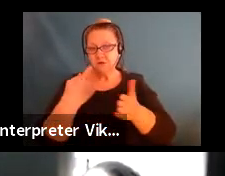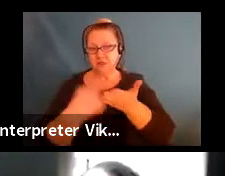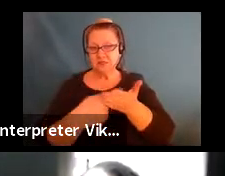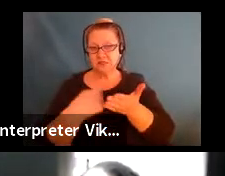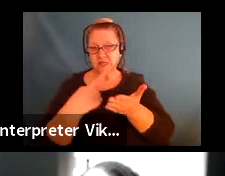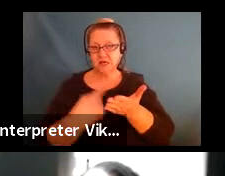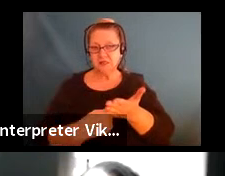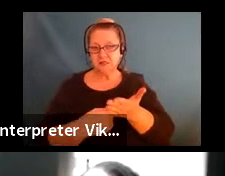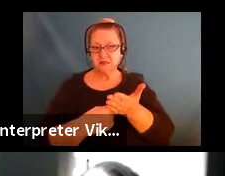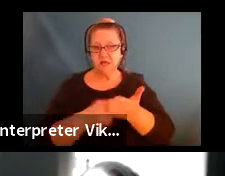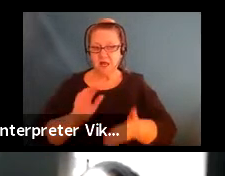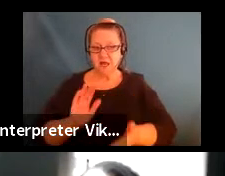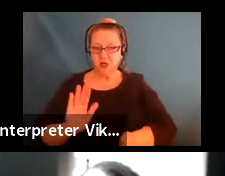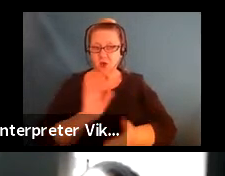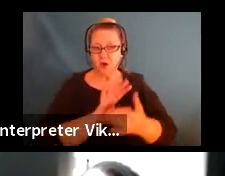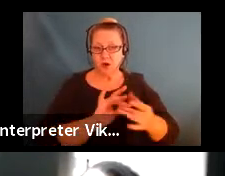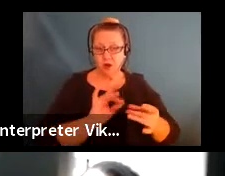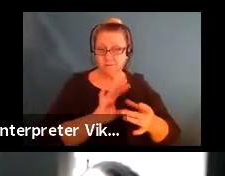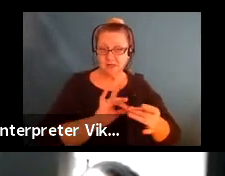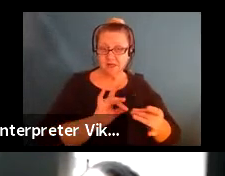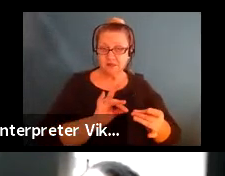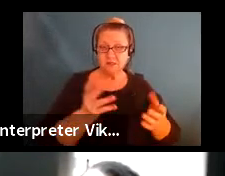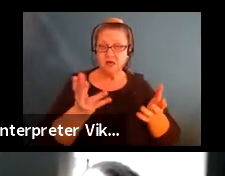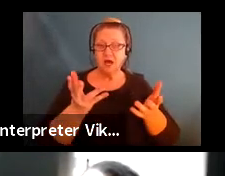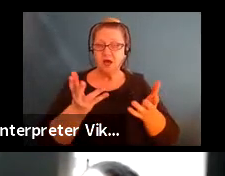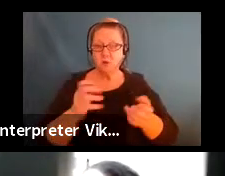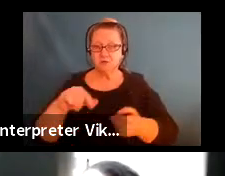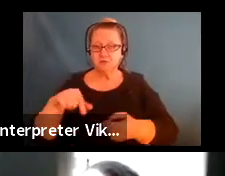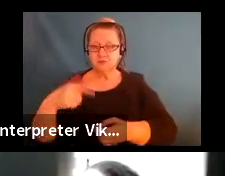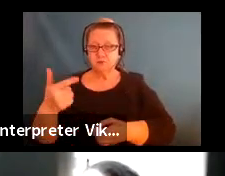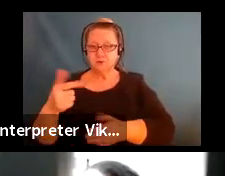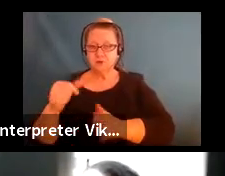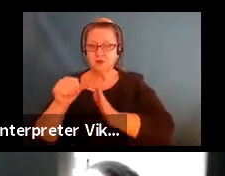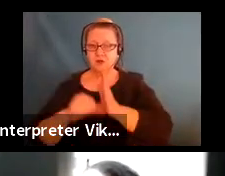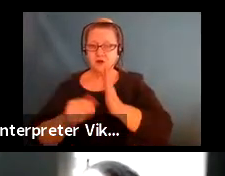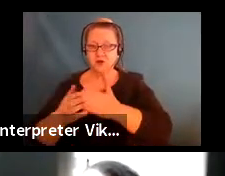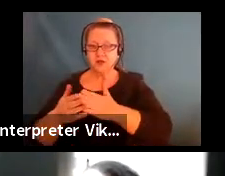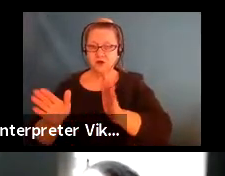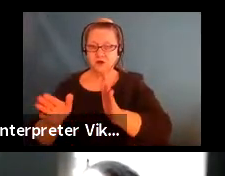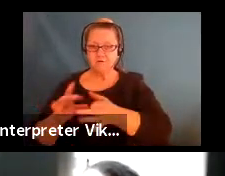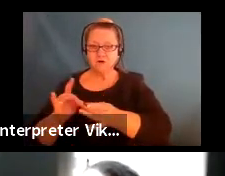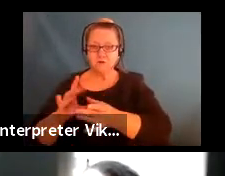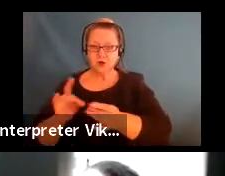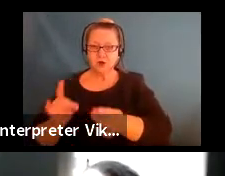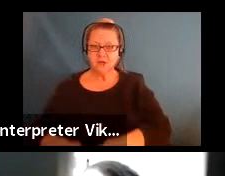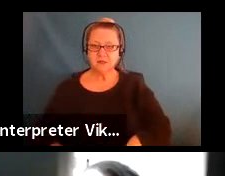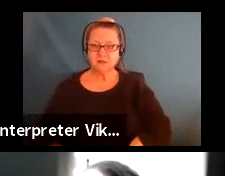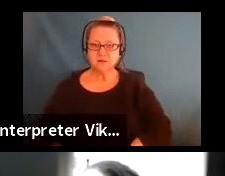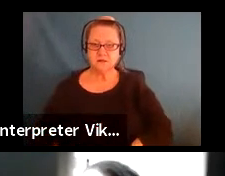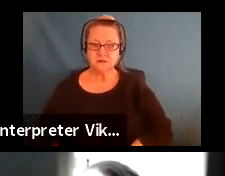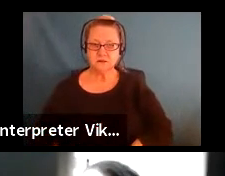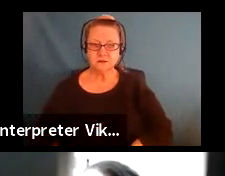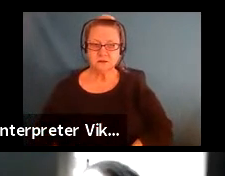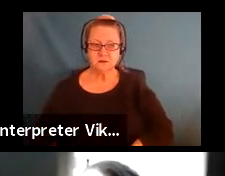and your comments, I'm going to turn it back over to the Surgeon General for some comments.